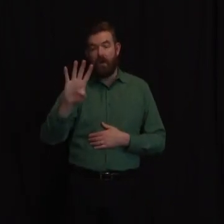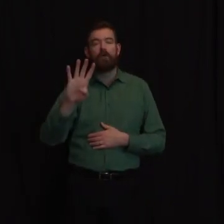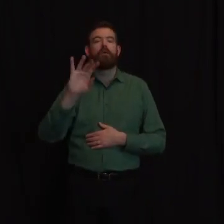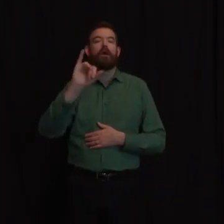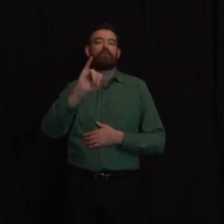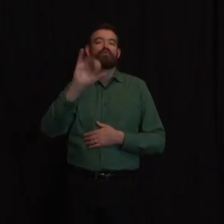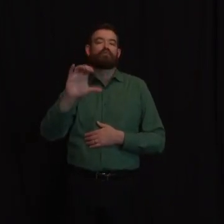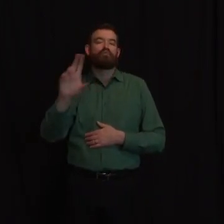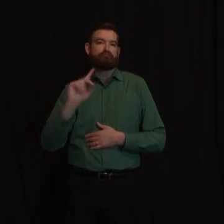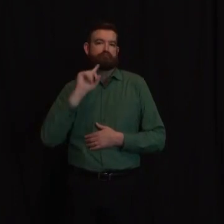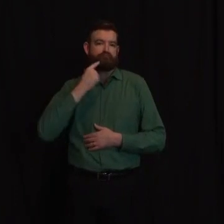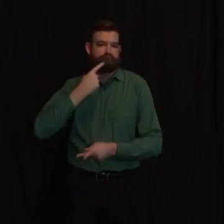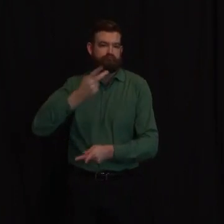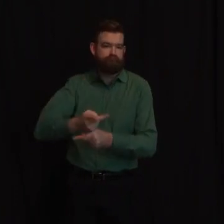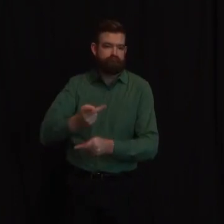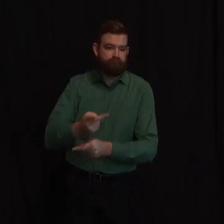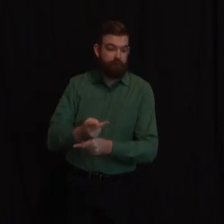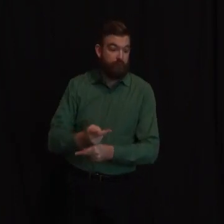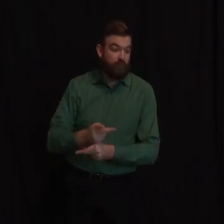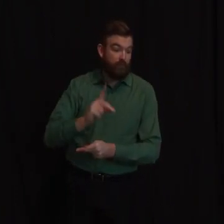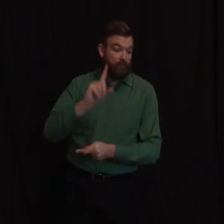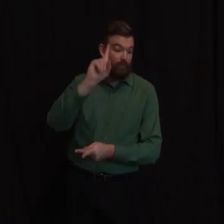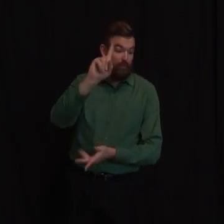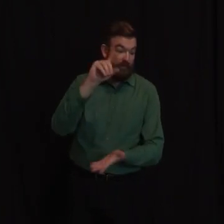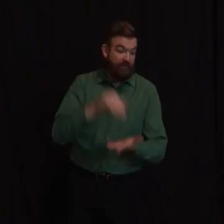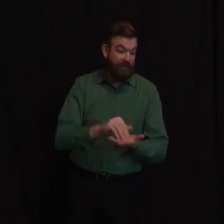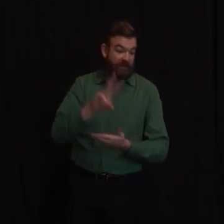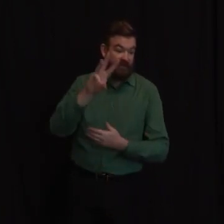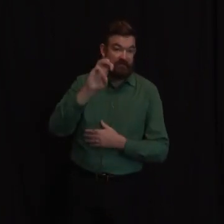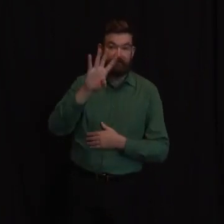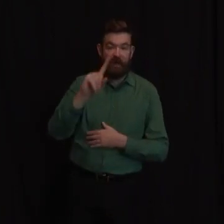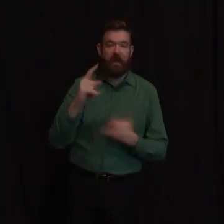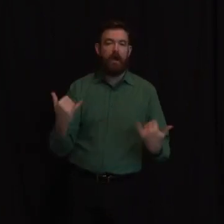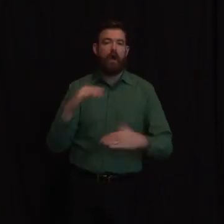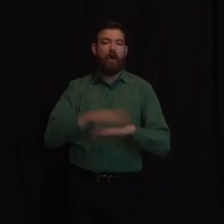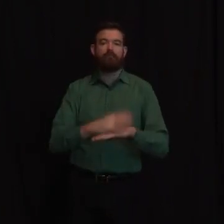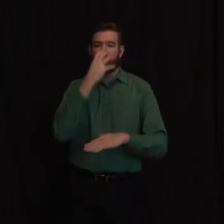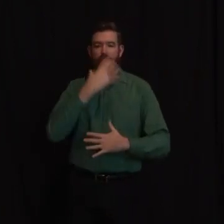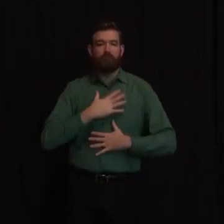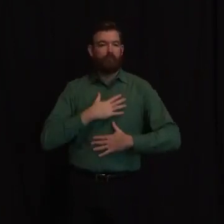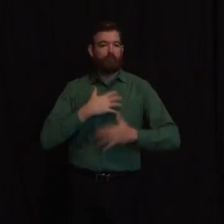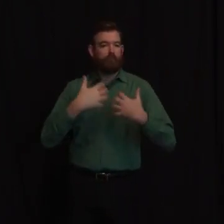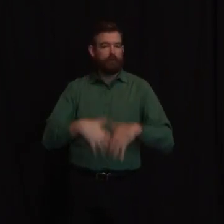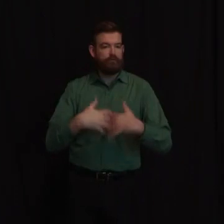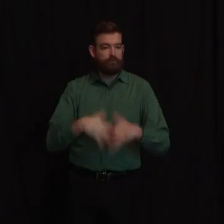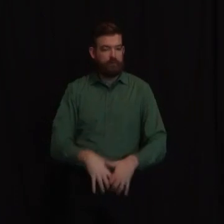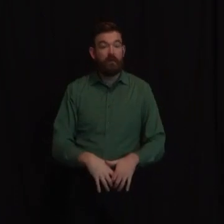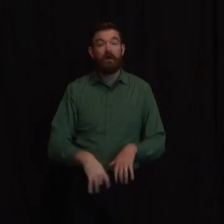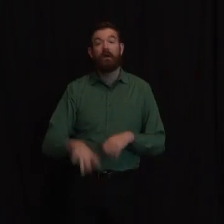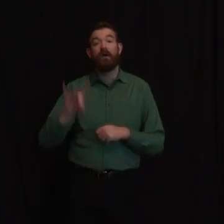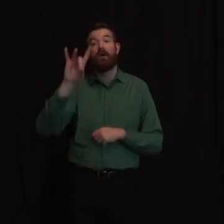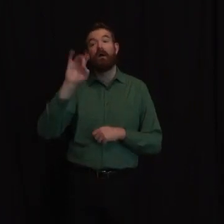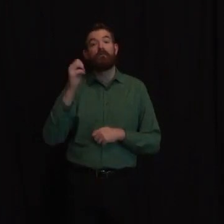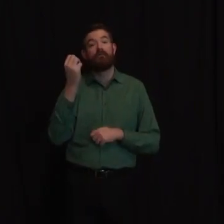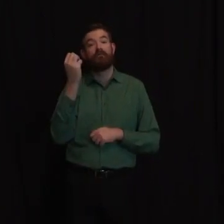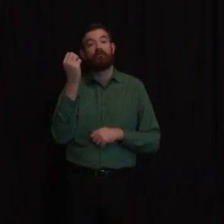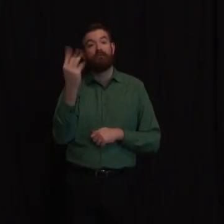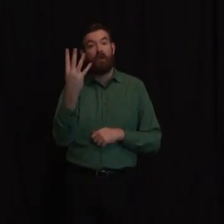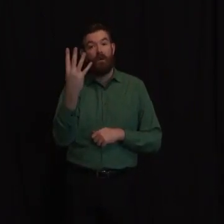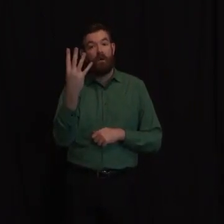1,641 of those patients are on ventilators. A total of 814 COVID-positive patients were